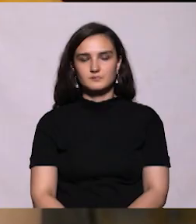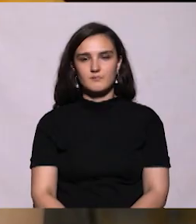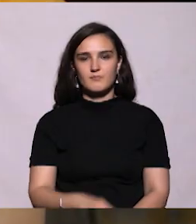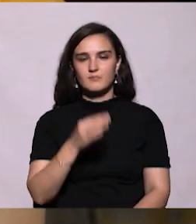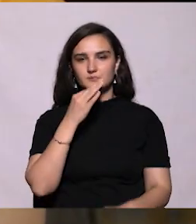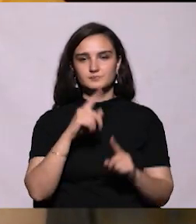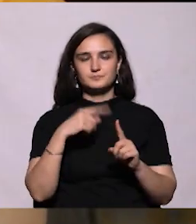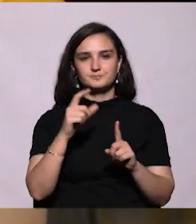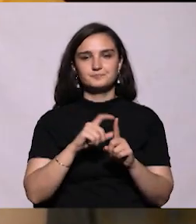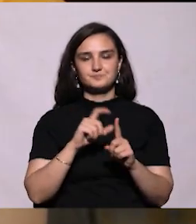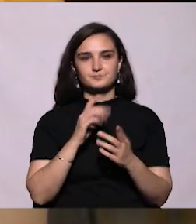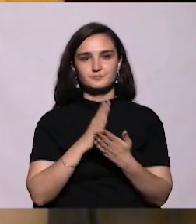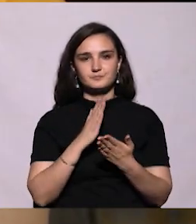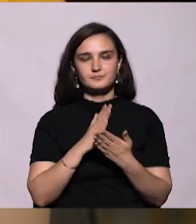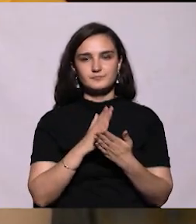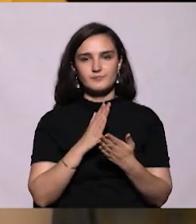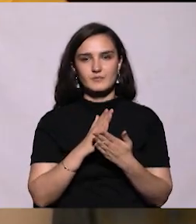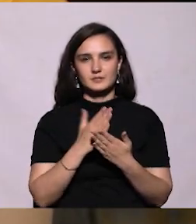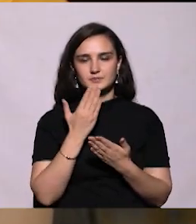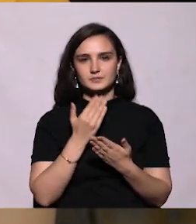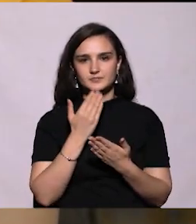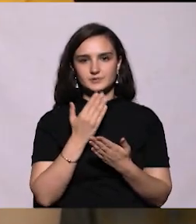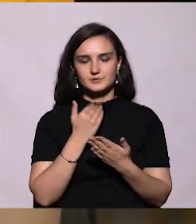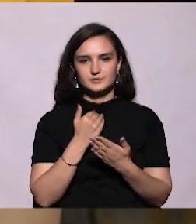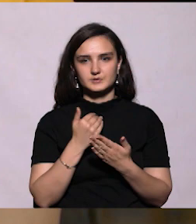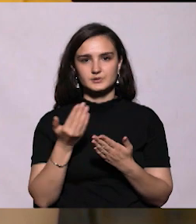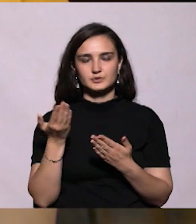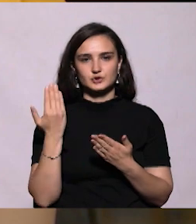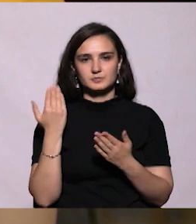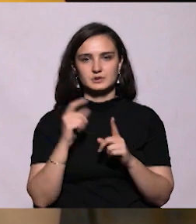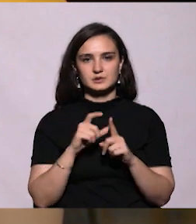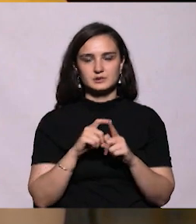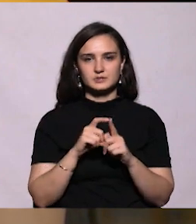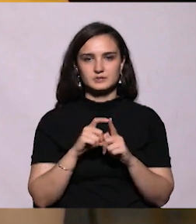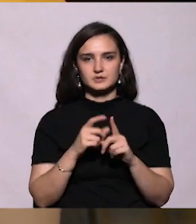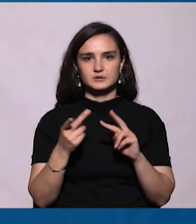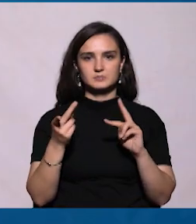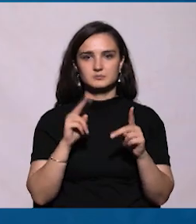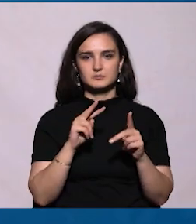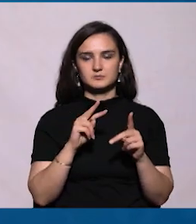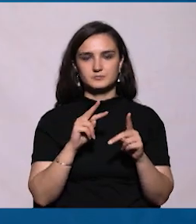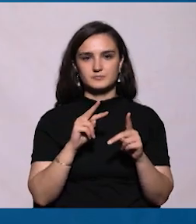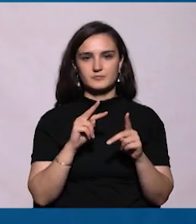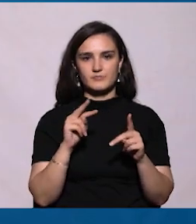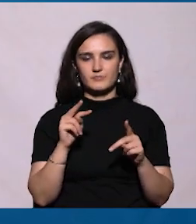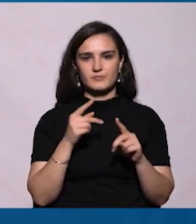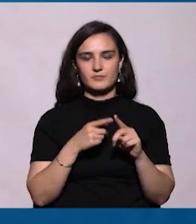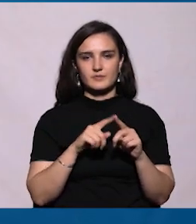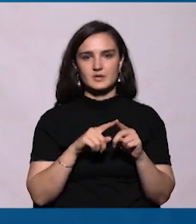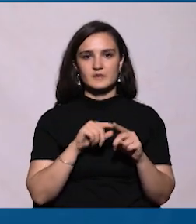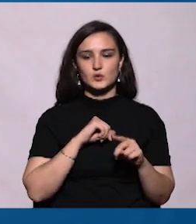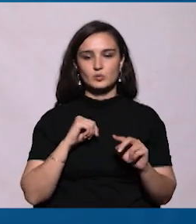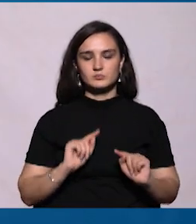Our next word actually sounds pretty similar to the previous one, employee. However, these two words